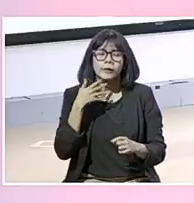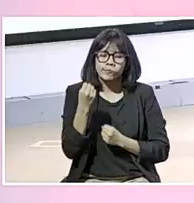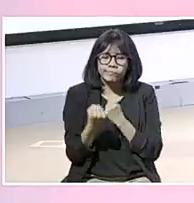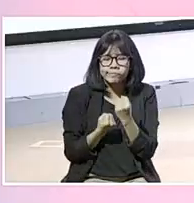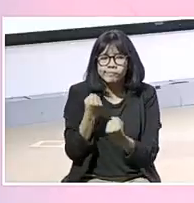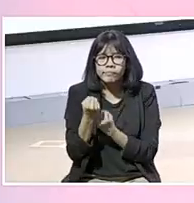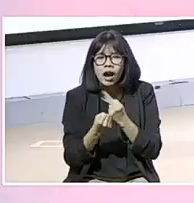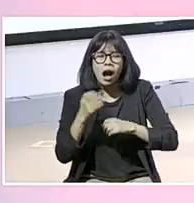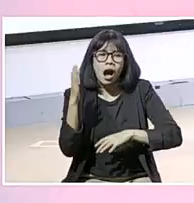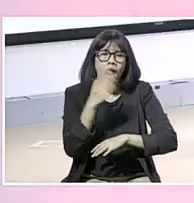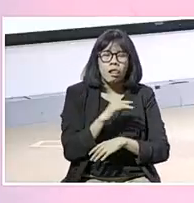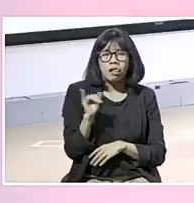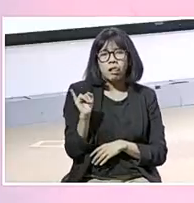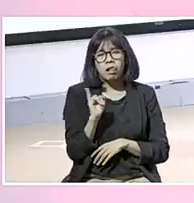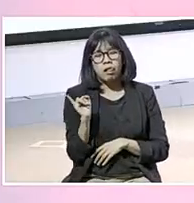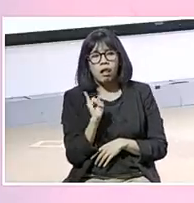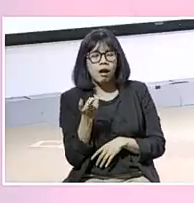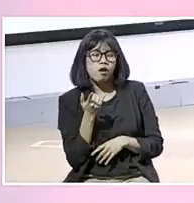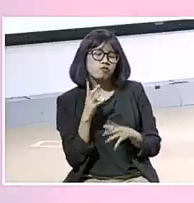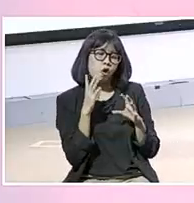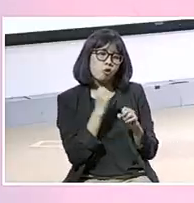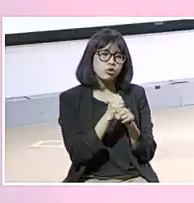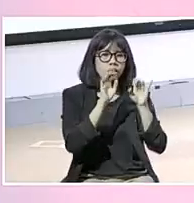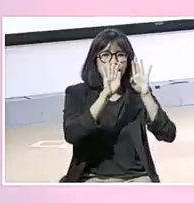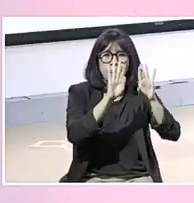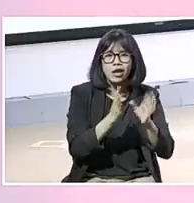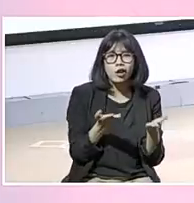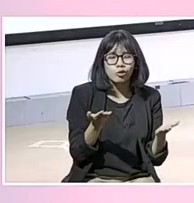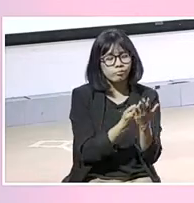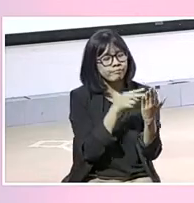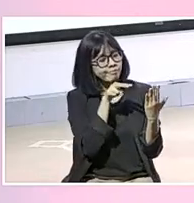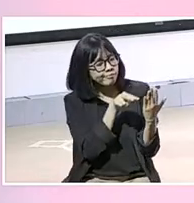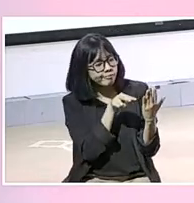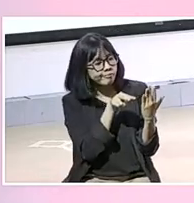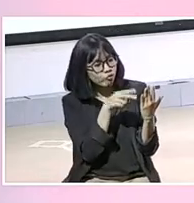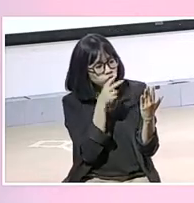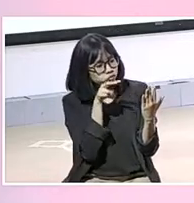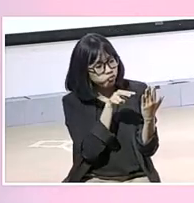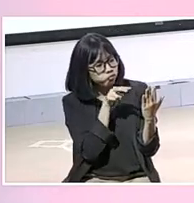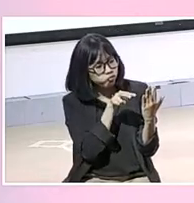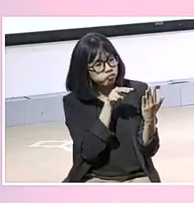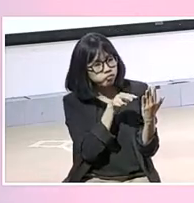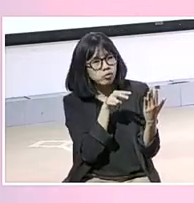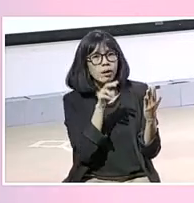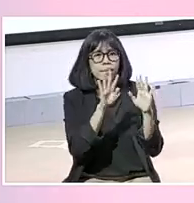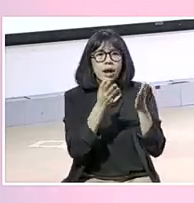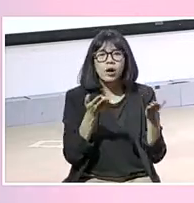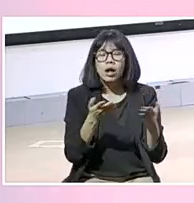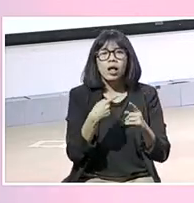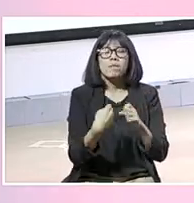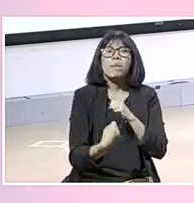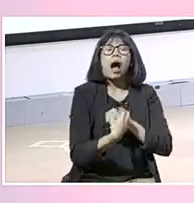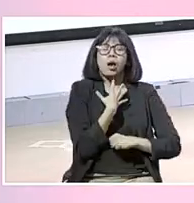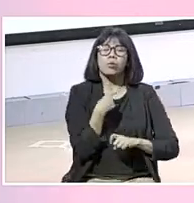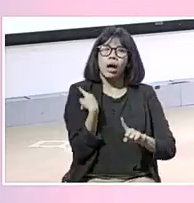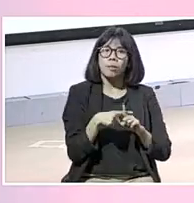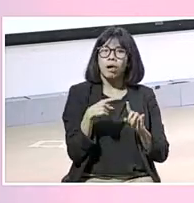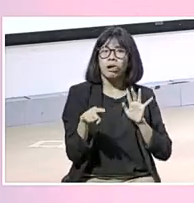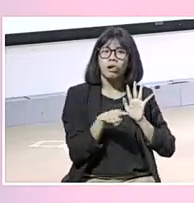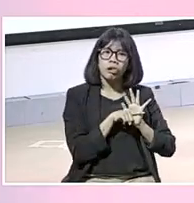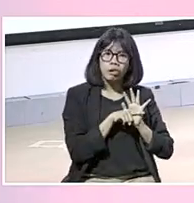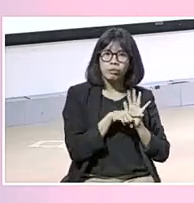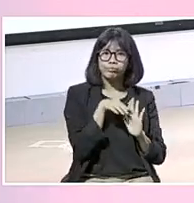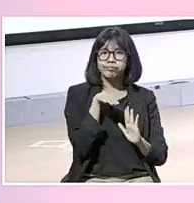media all day. Just don't let it turn into every day I'm on social media. It's like eating bad. Like, okay, you had a cheat